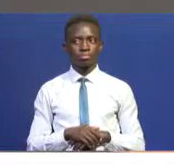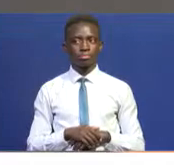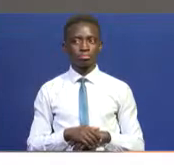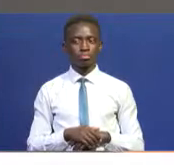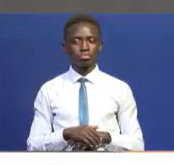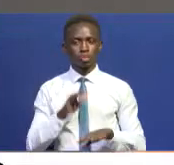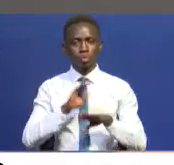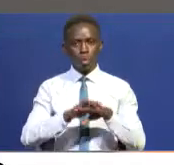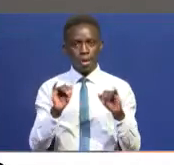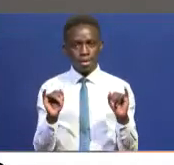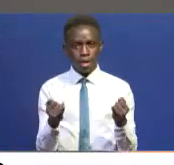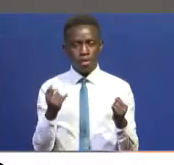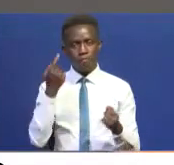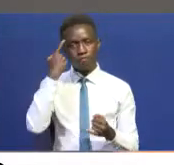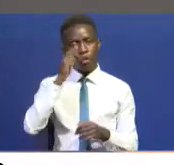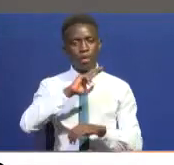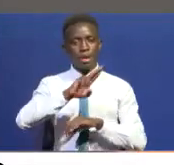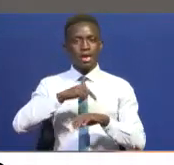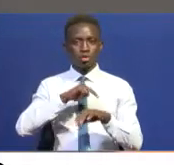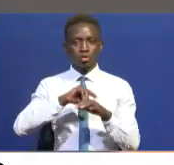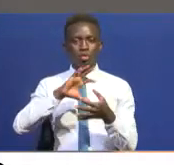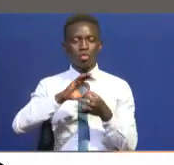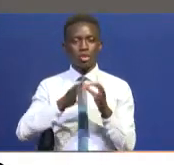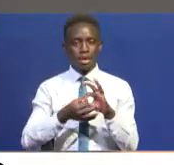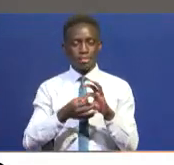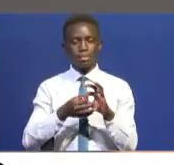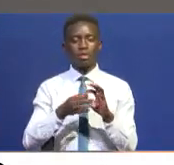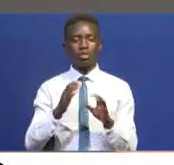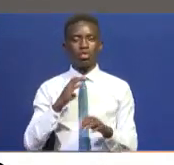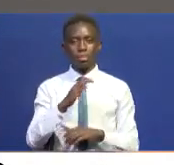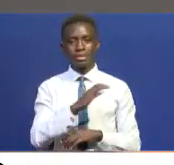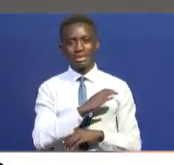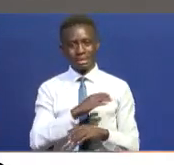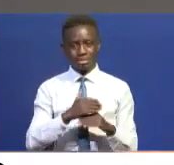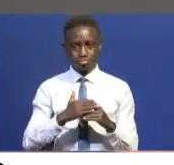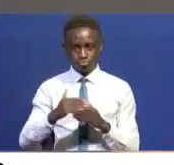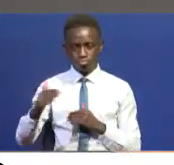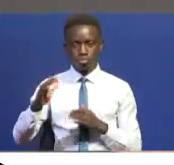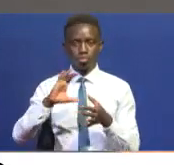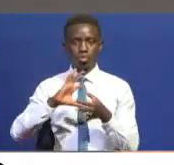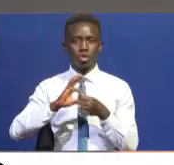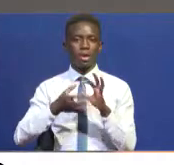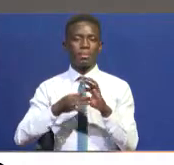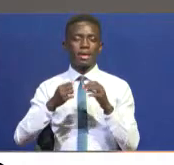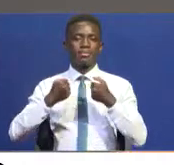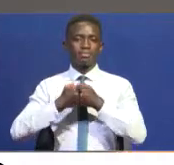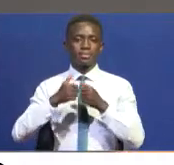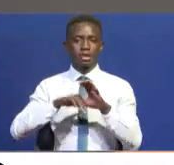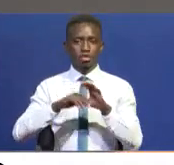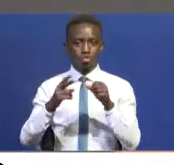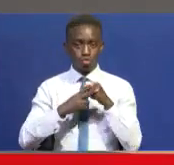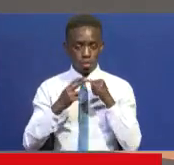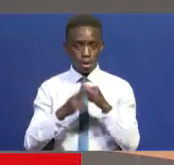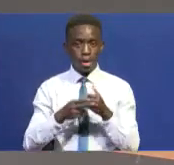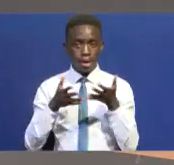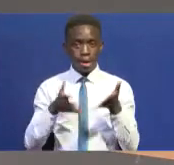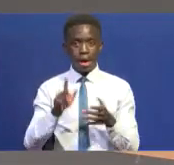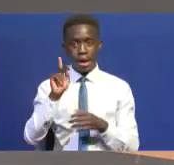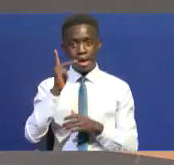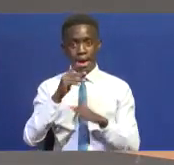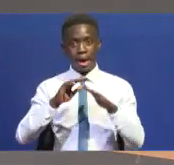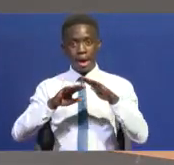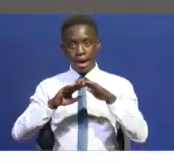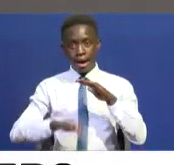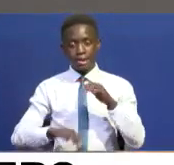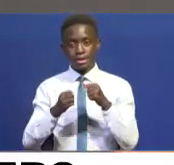Indeed, good news for the National Olympic Committee ahead of the Olympic Games in July. And to soccer, where the Kenya under 17